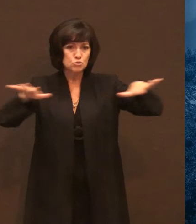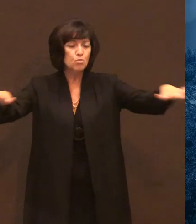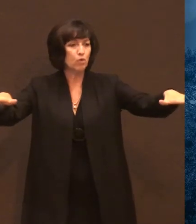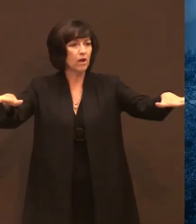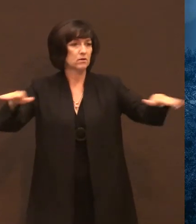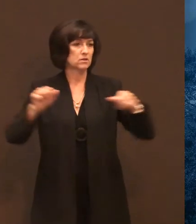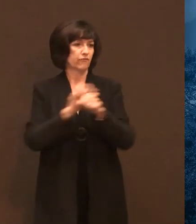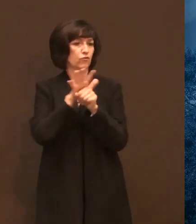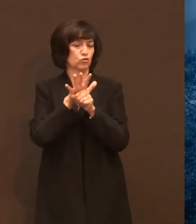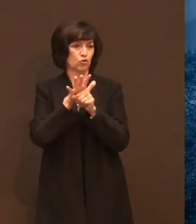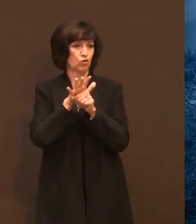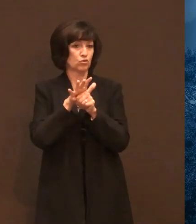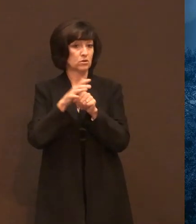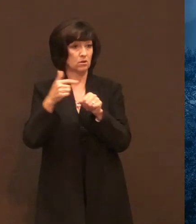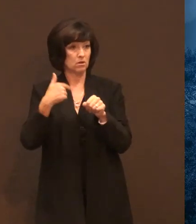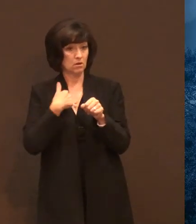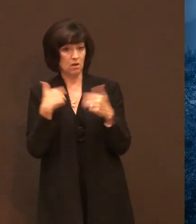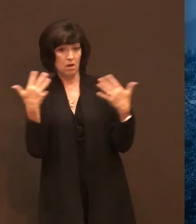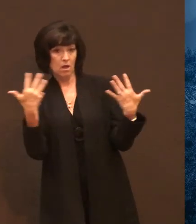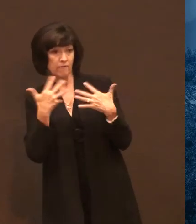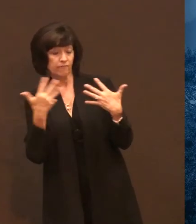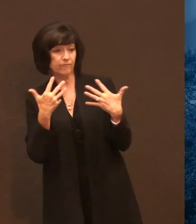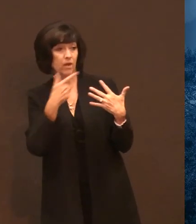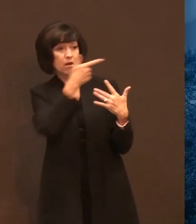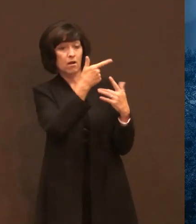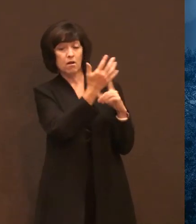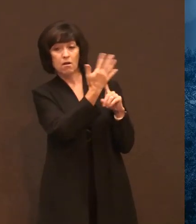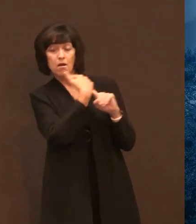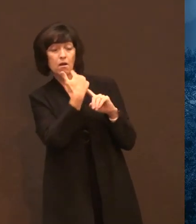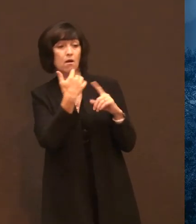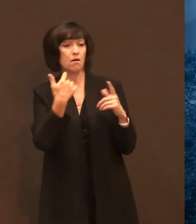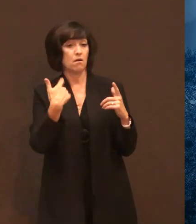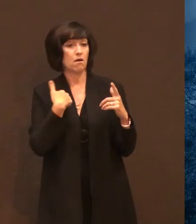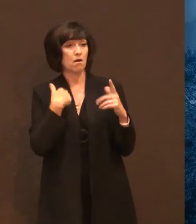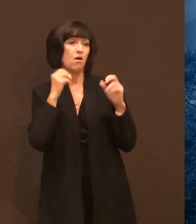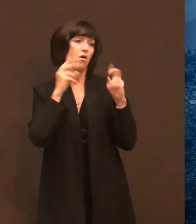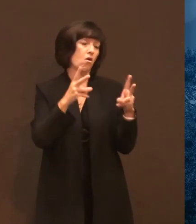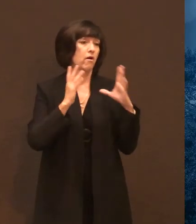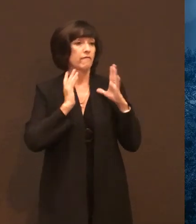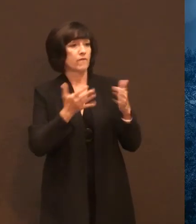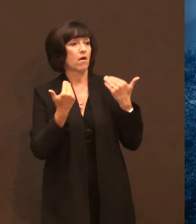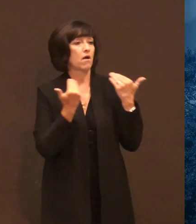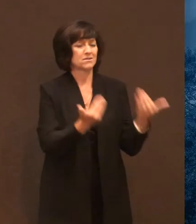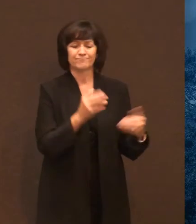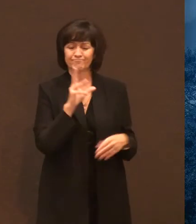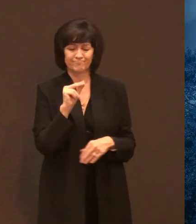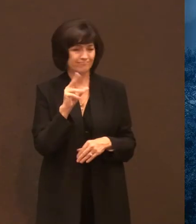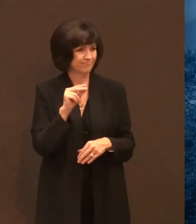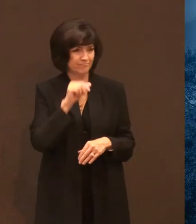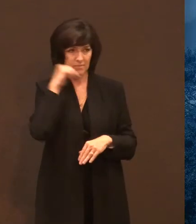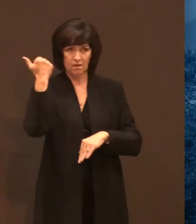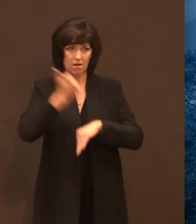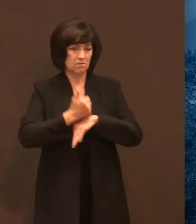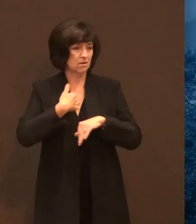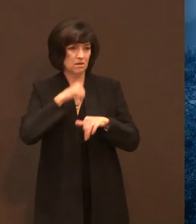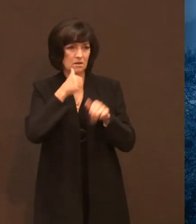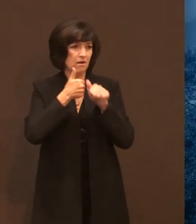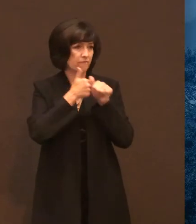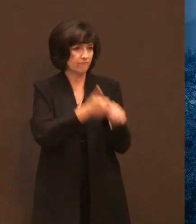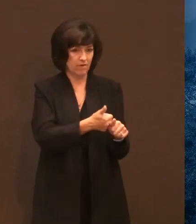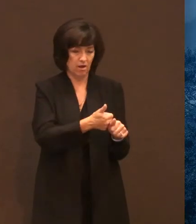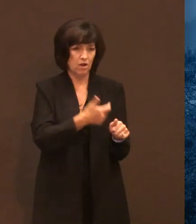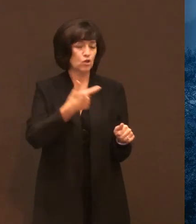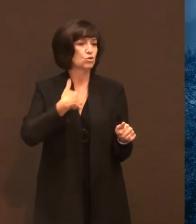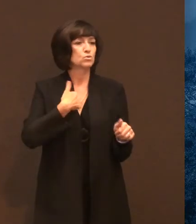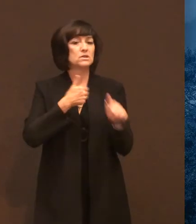and it's going to be based on also the logistics and operational challenges of the schools.